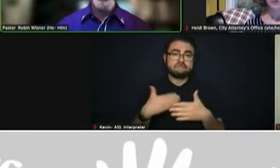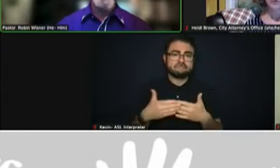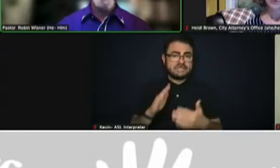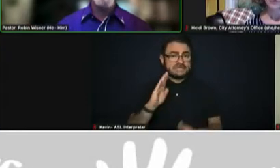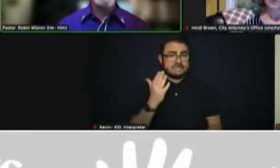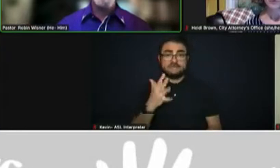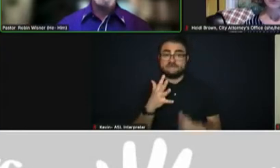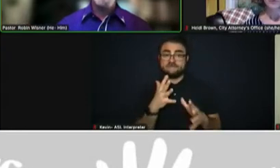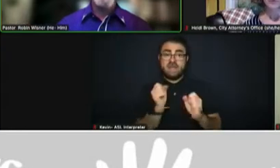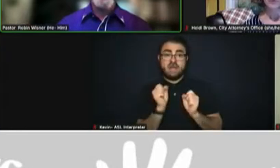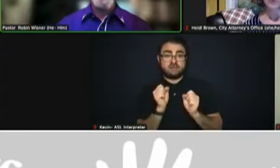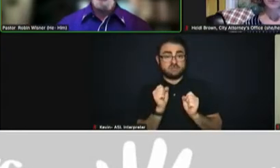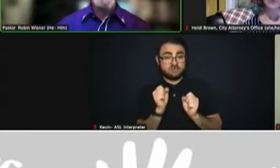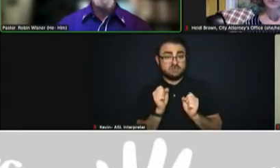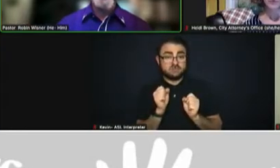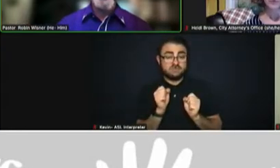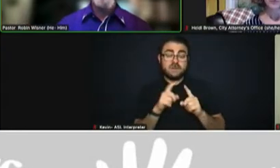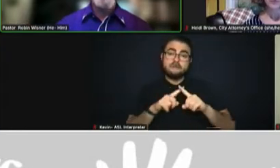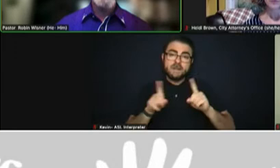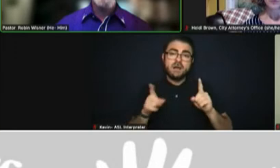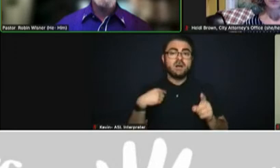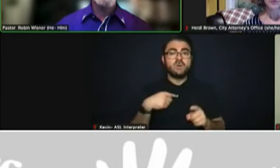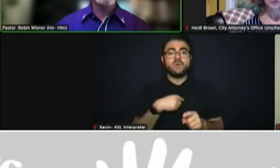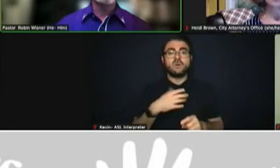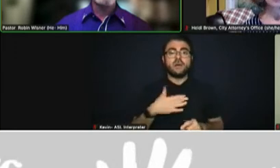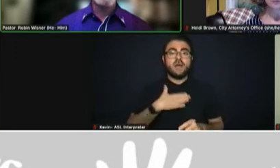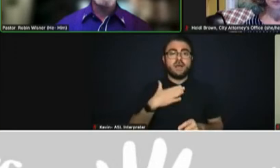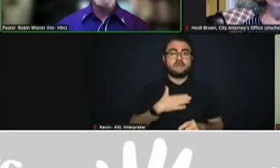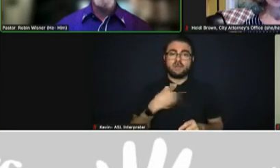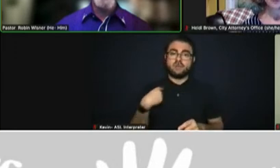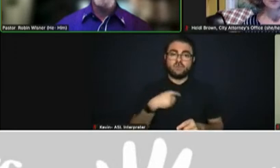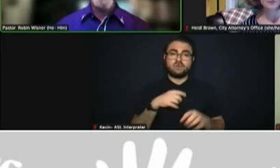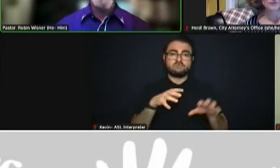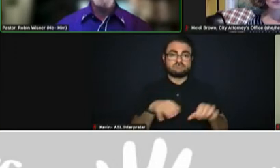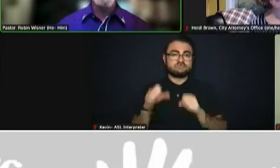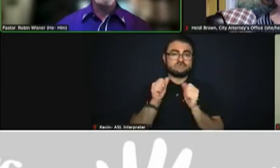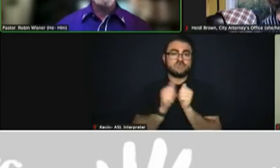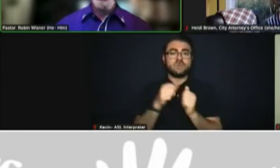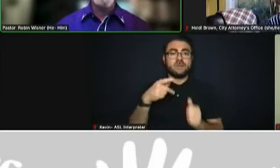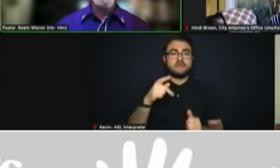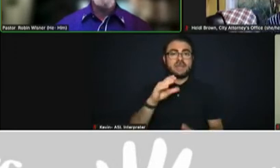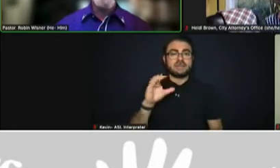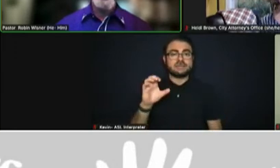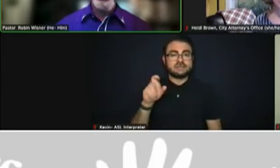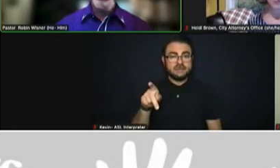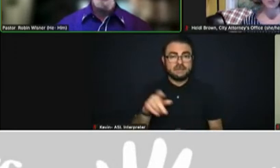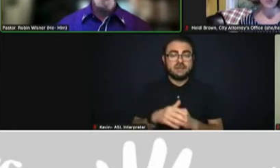lot of people, but we're glad that we're able to do this here at PCCEP and bring people the opportunity to hear